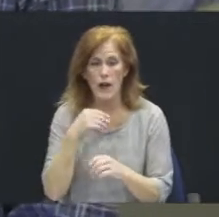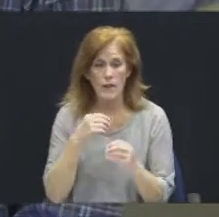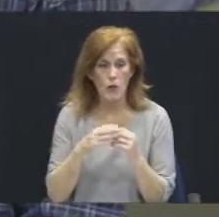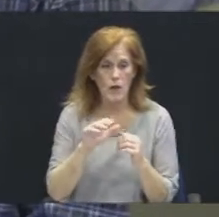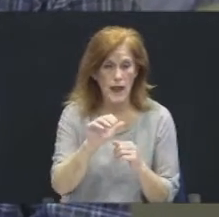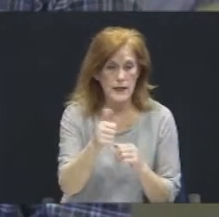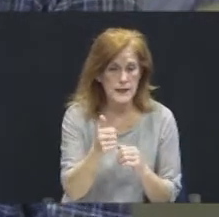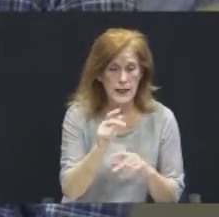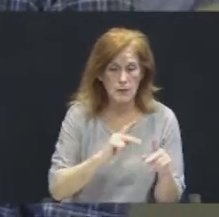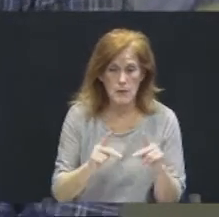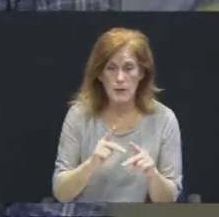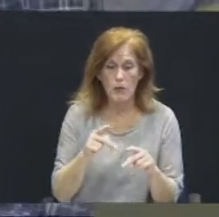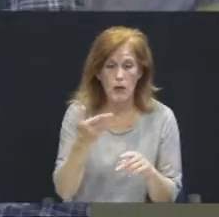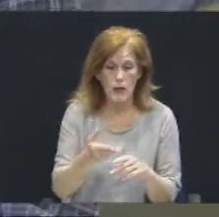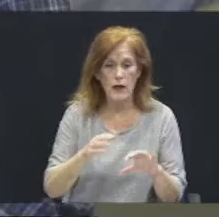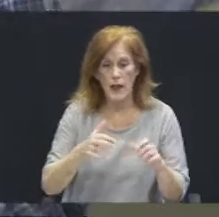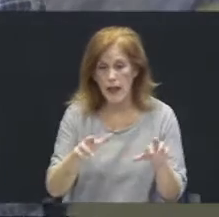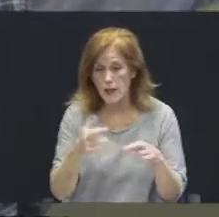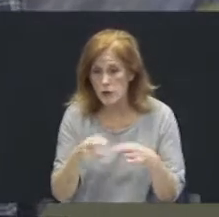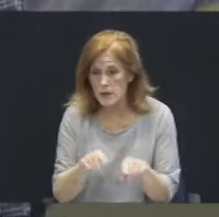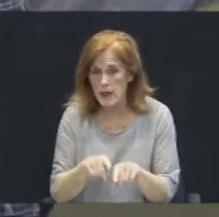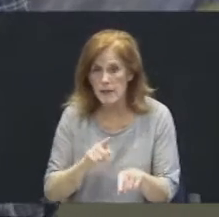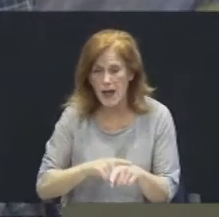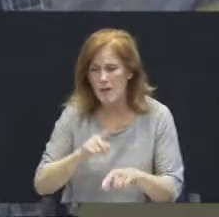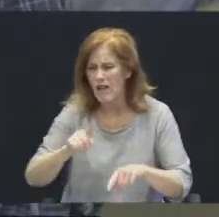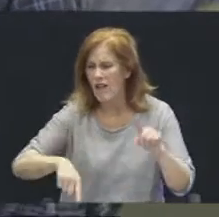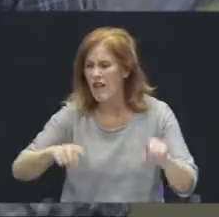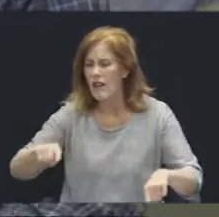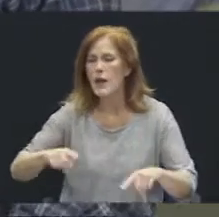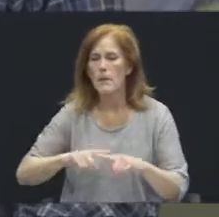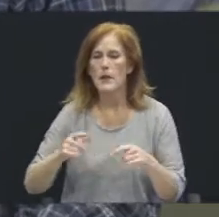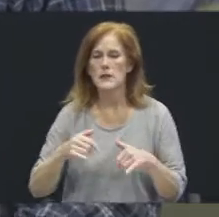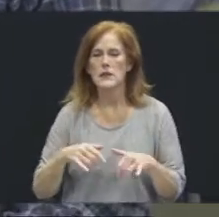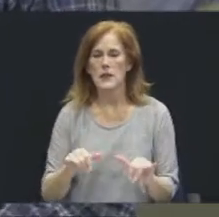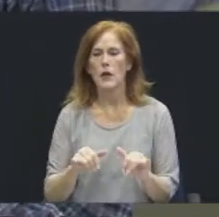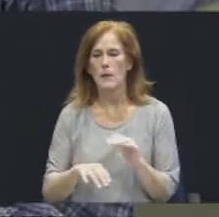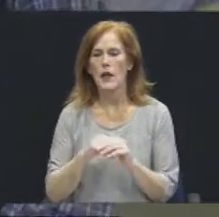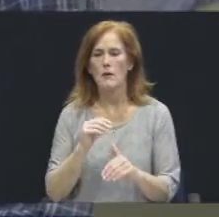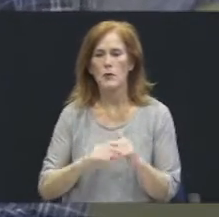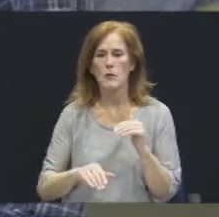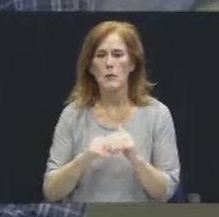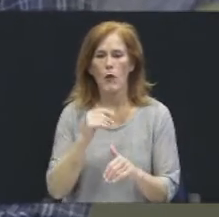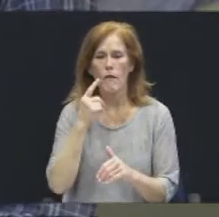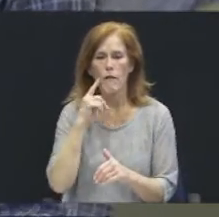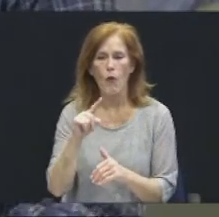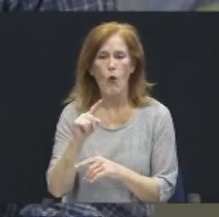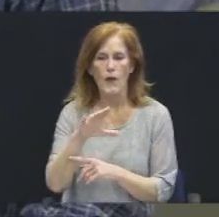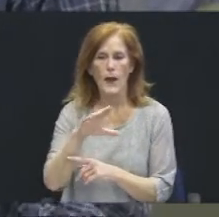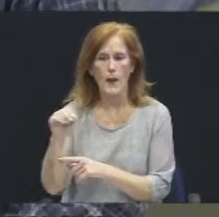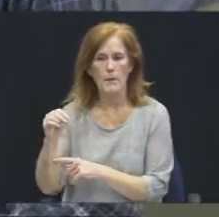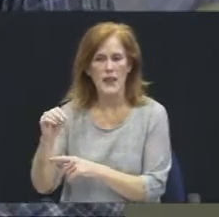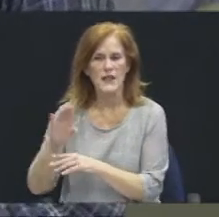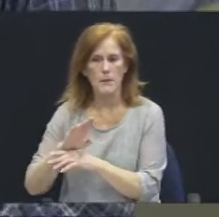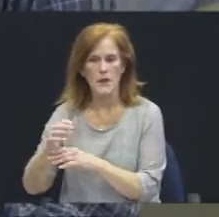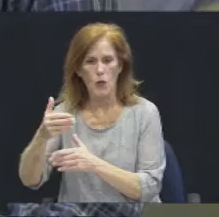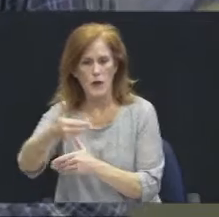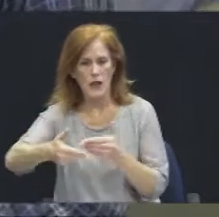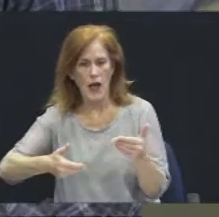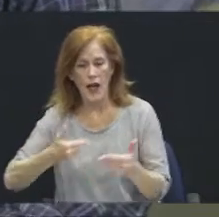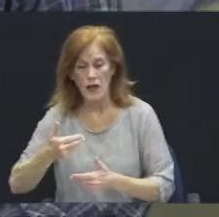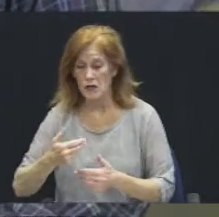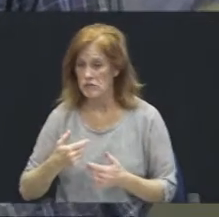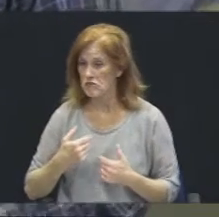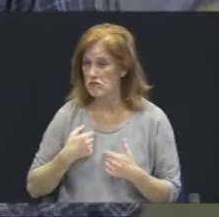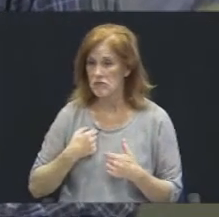in a classroom at the same time and still make it comfortable for the employers. I have not seen a lot of pushback